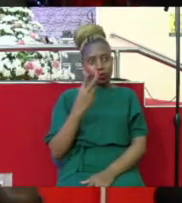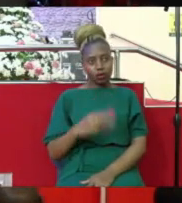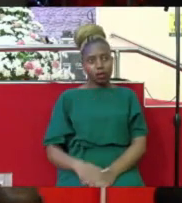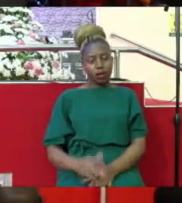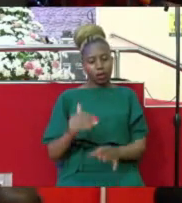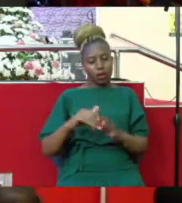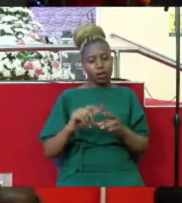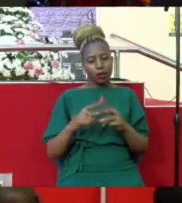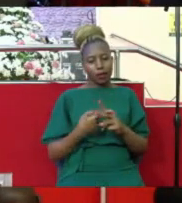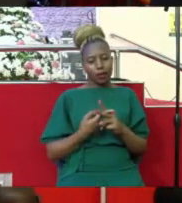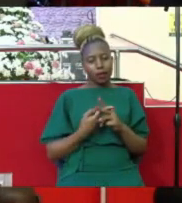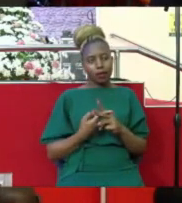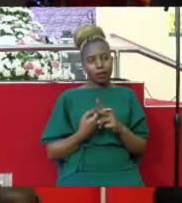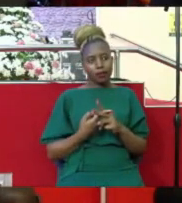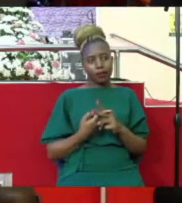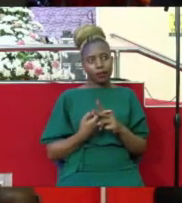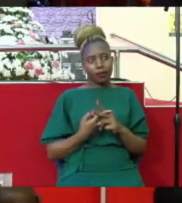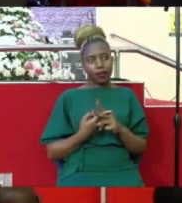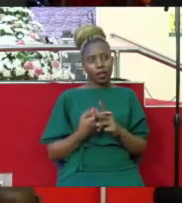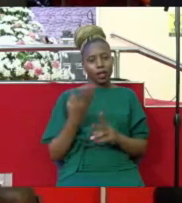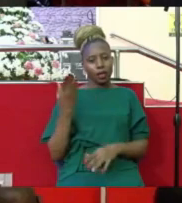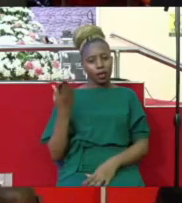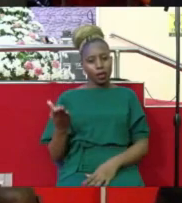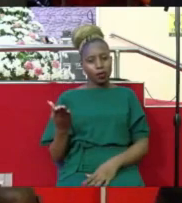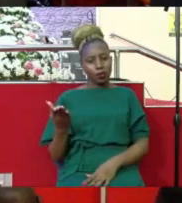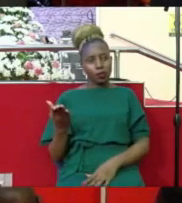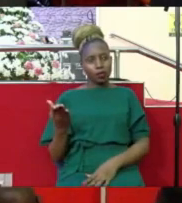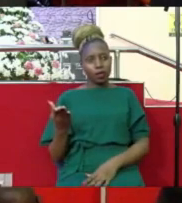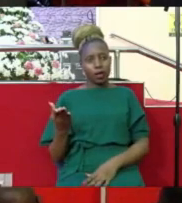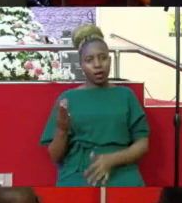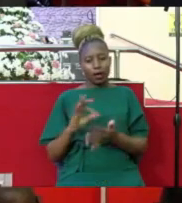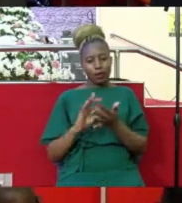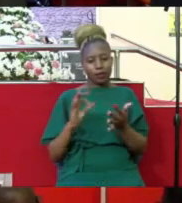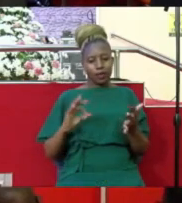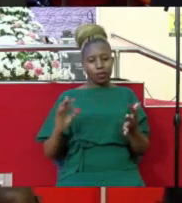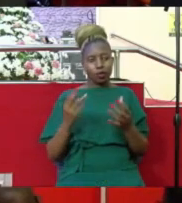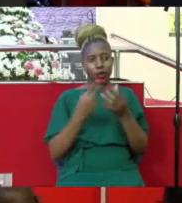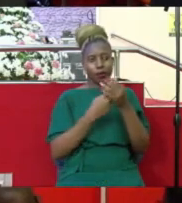beginning, there was a divine partnership